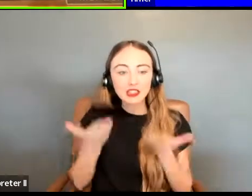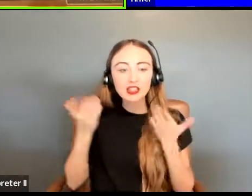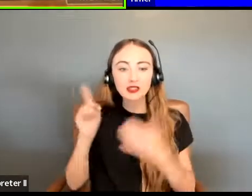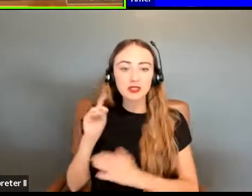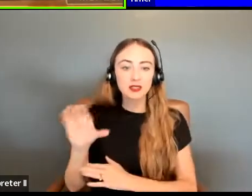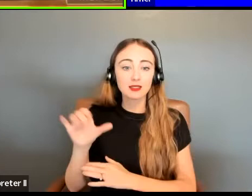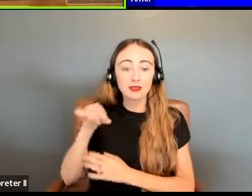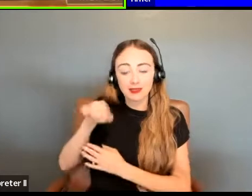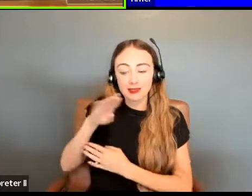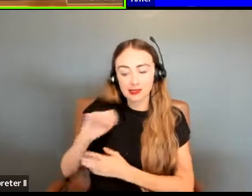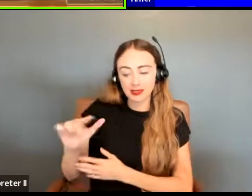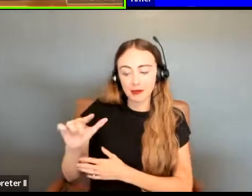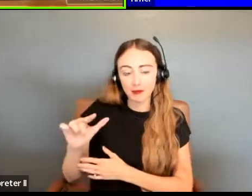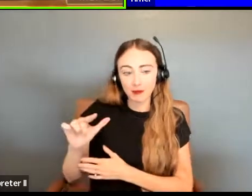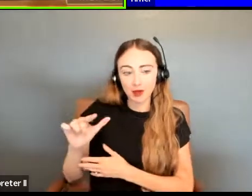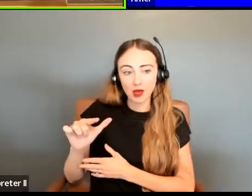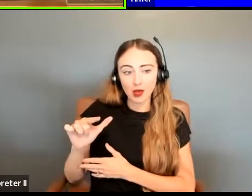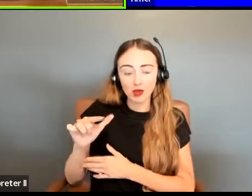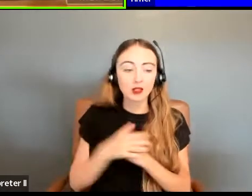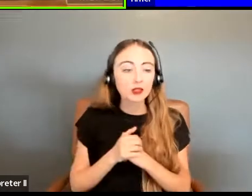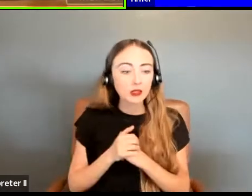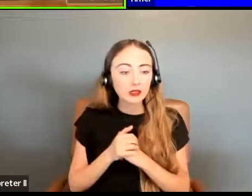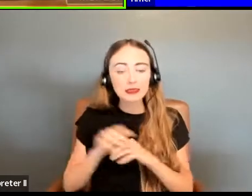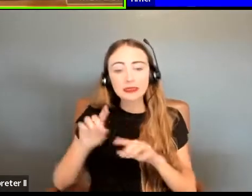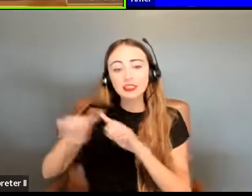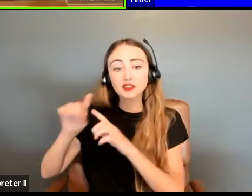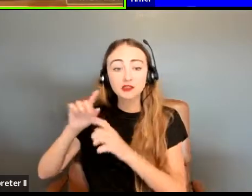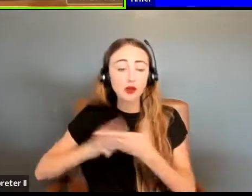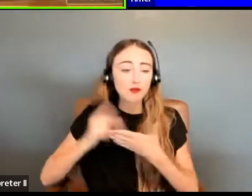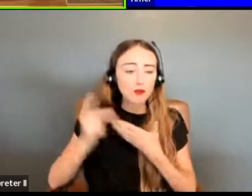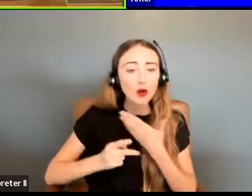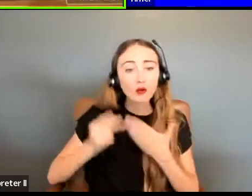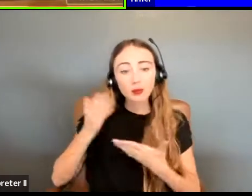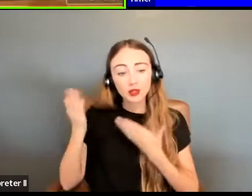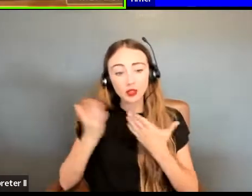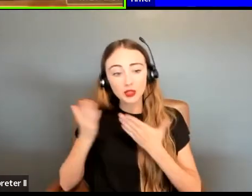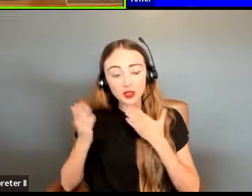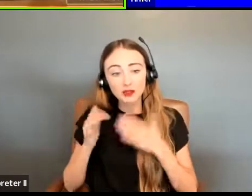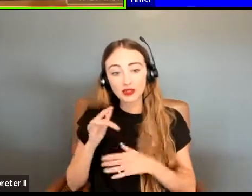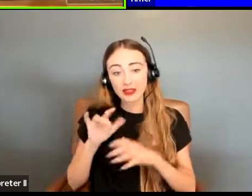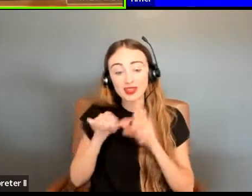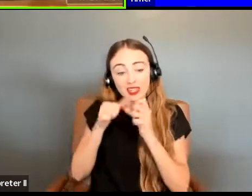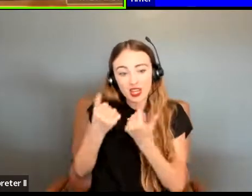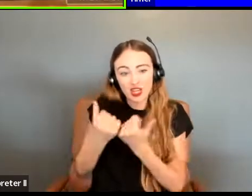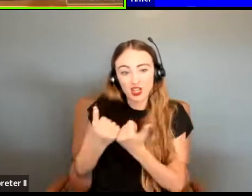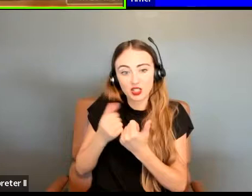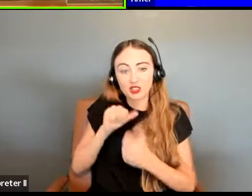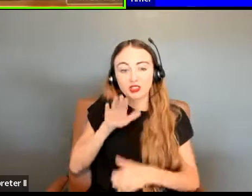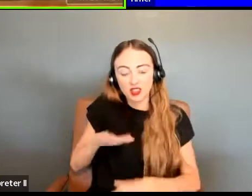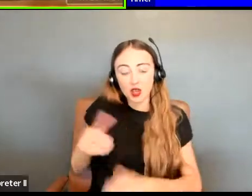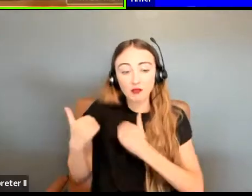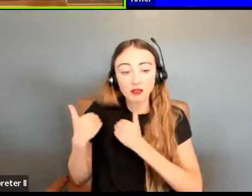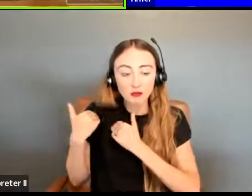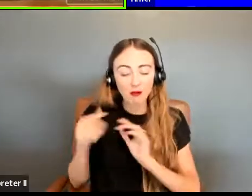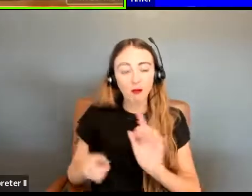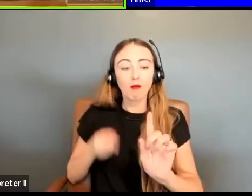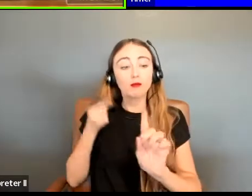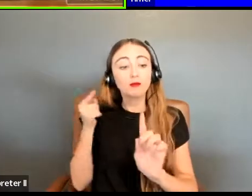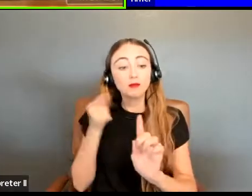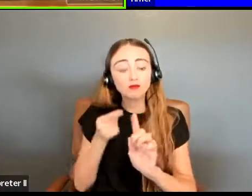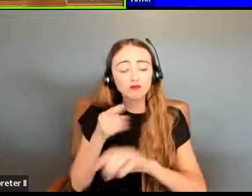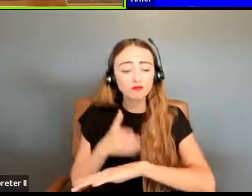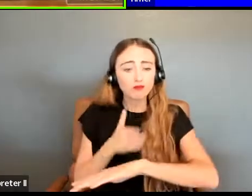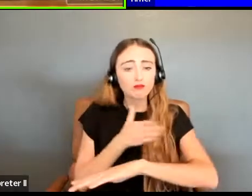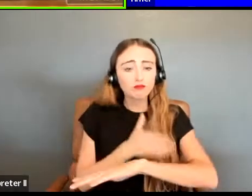This bill codifies various programs and services that the agency is tasked with and aims to